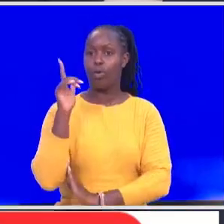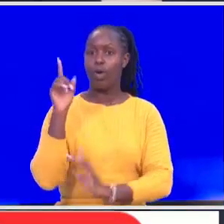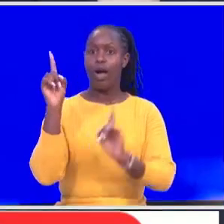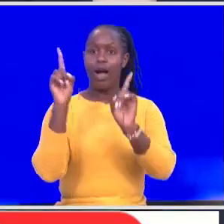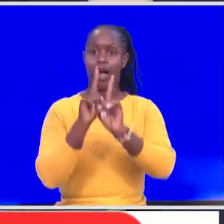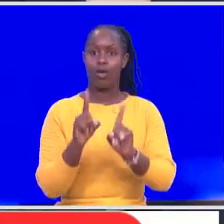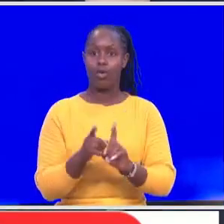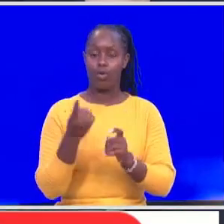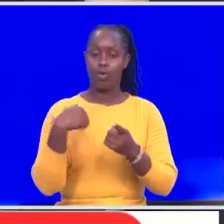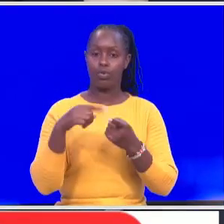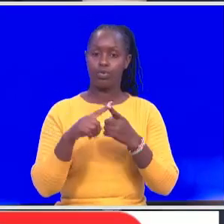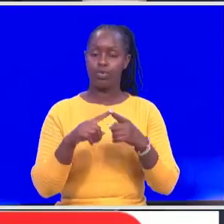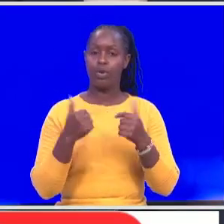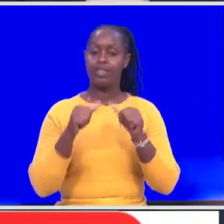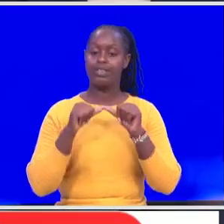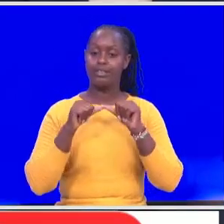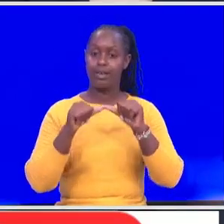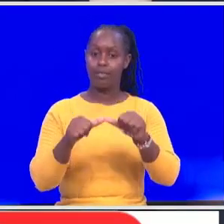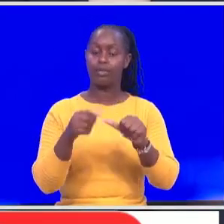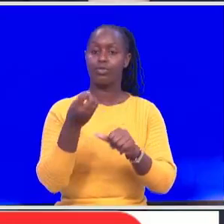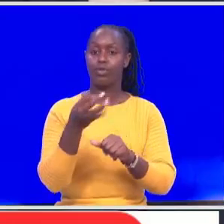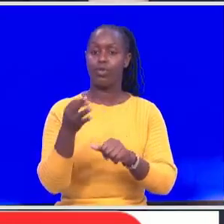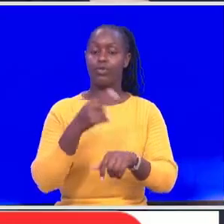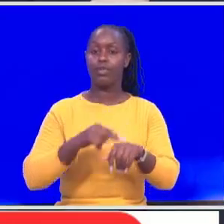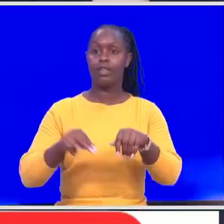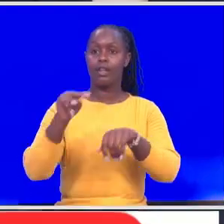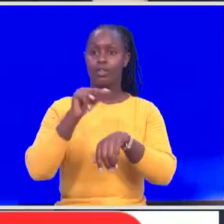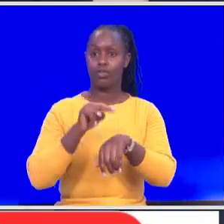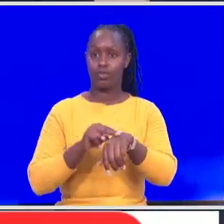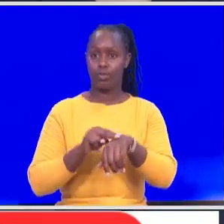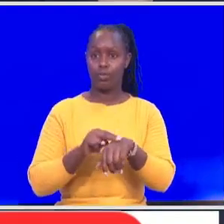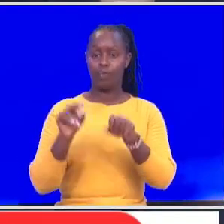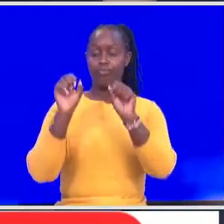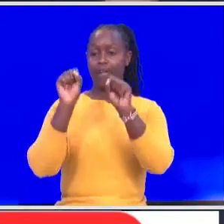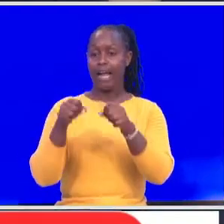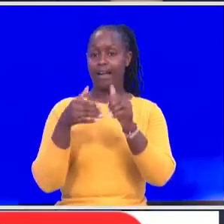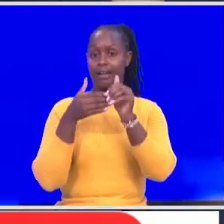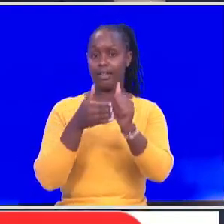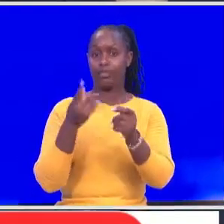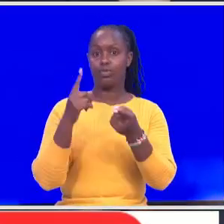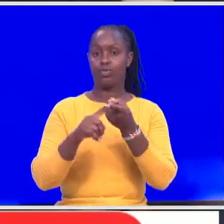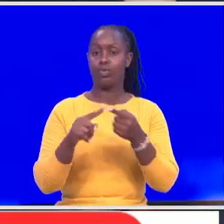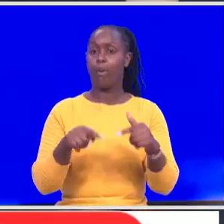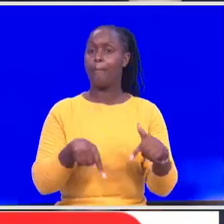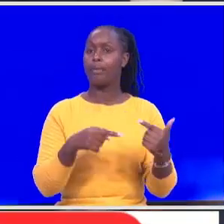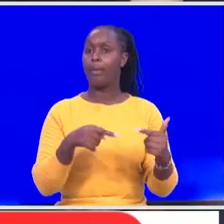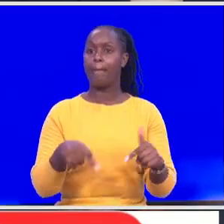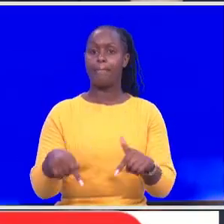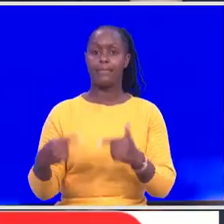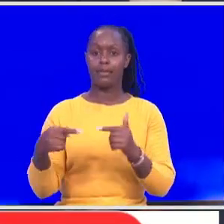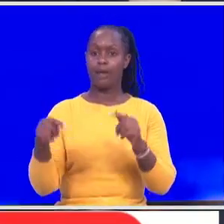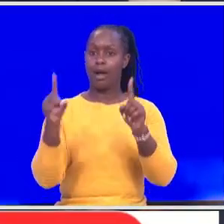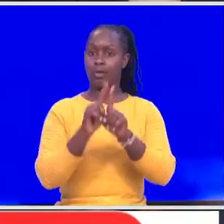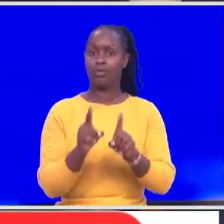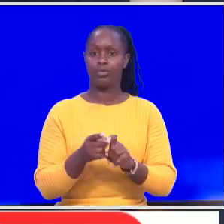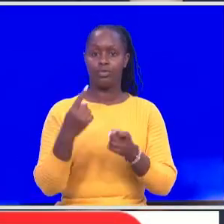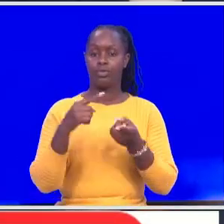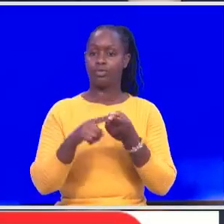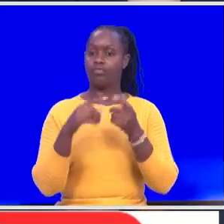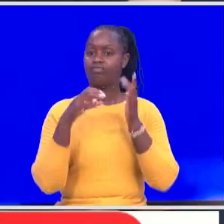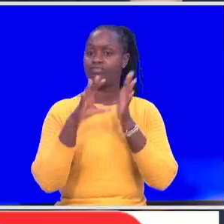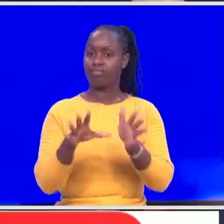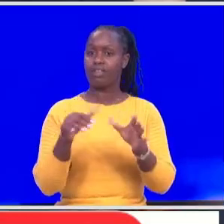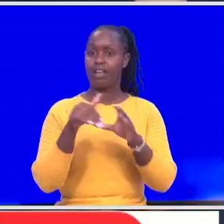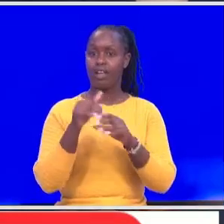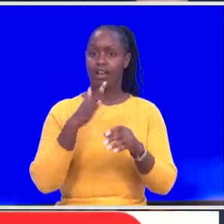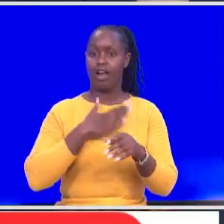stability of the nation and can lead to chaos and anarchy in our motherland.